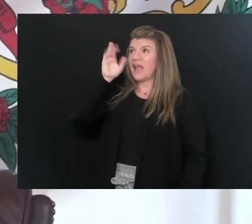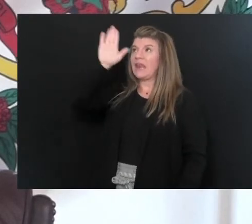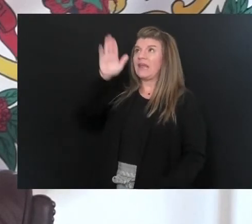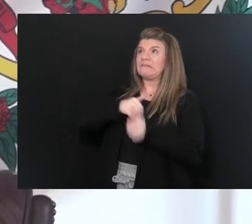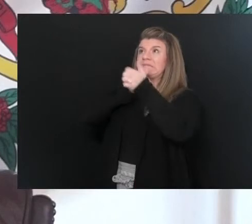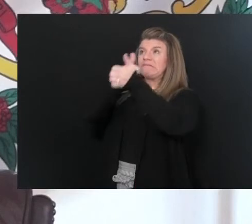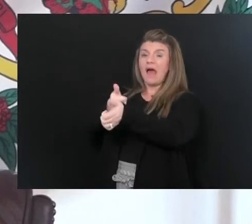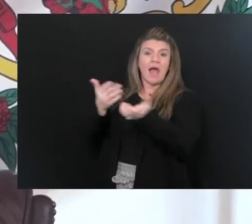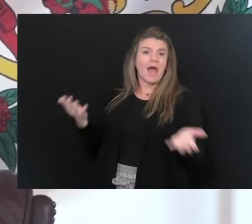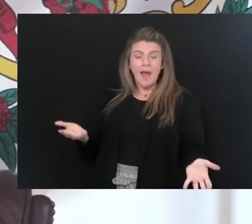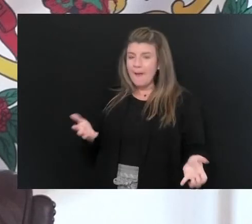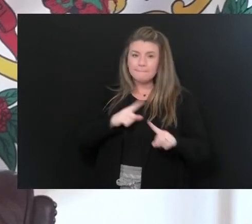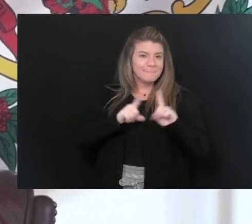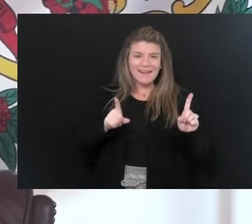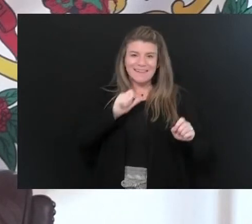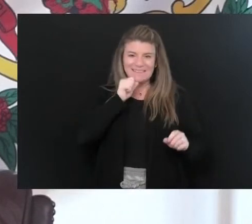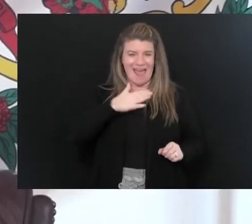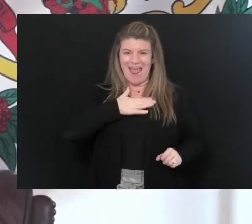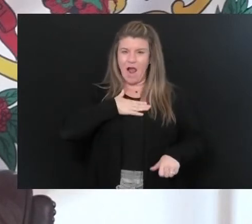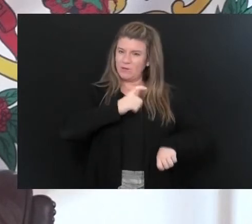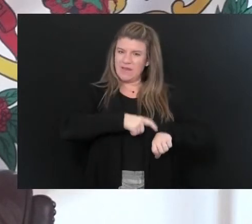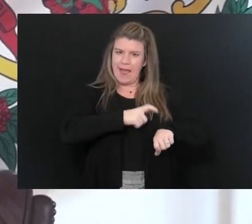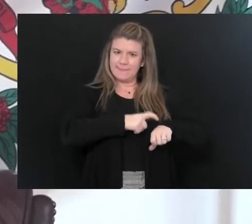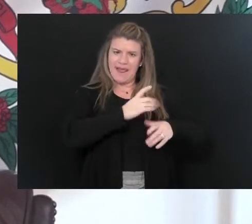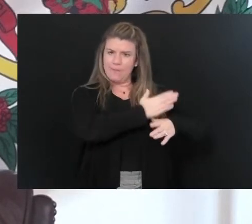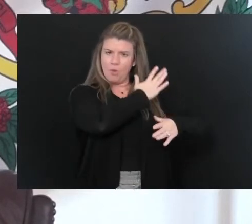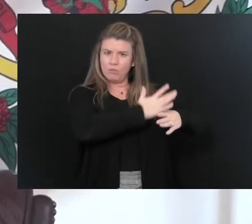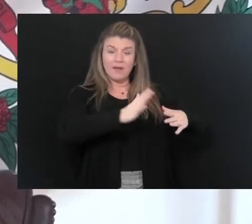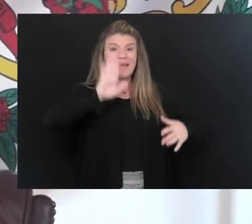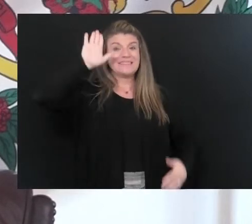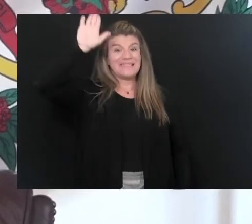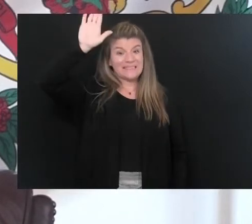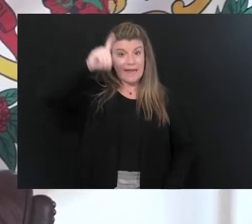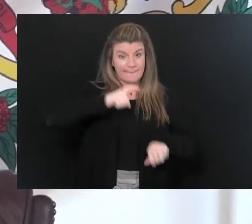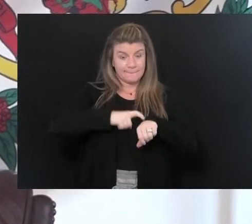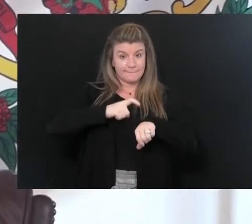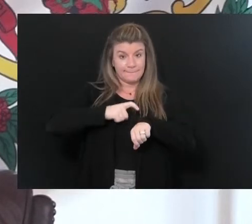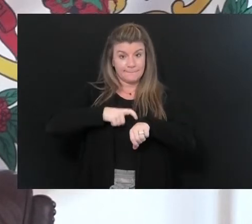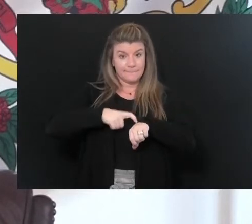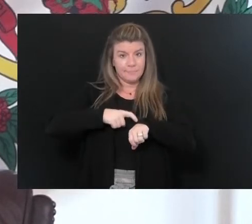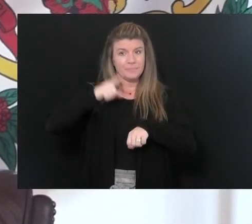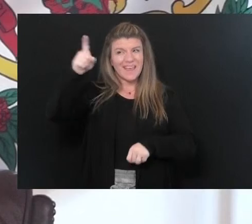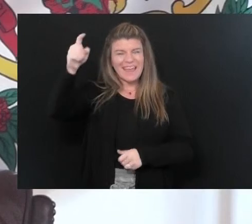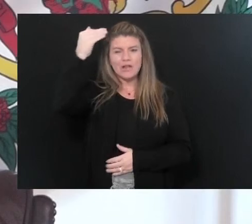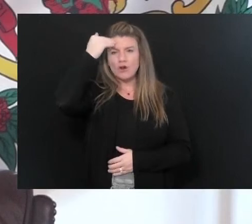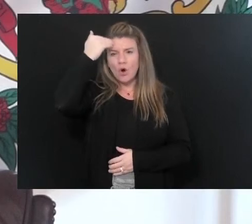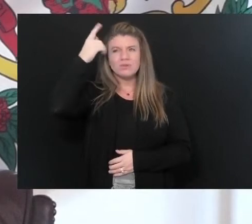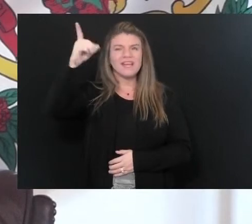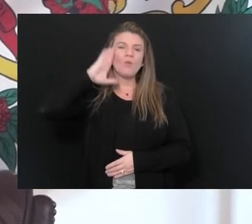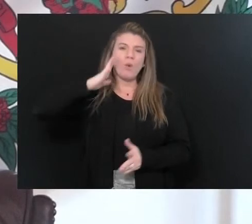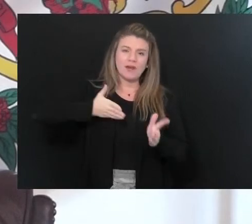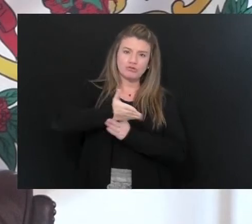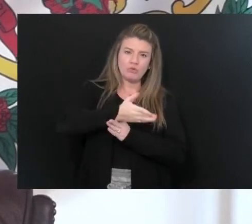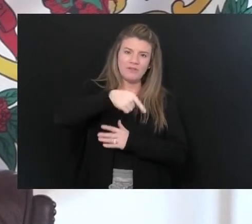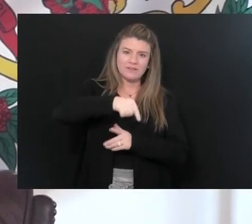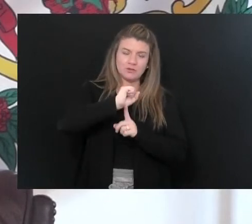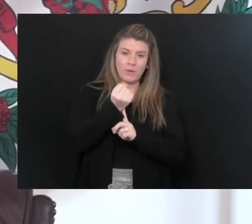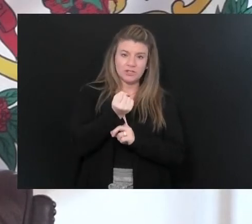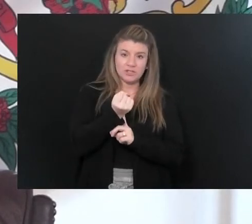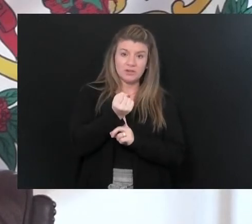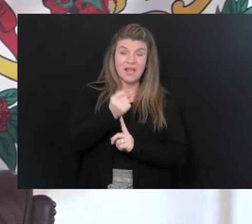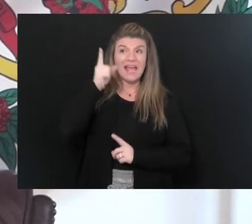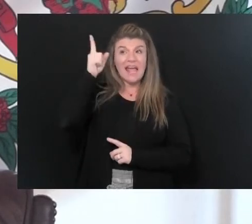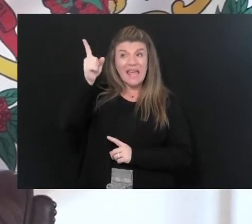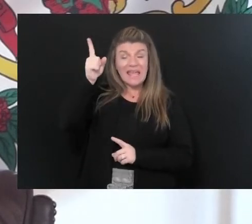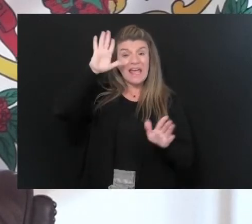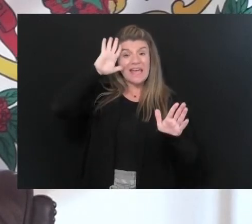It always works on His timetable, and He knows. He'll get us through this. He expects us